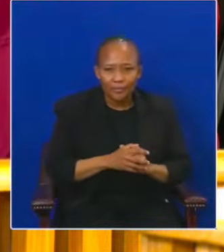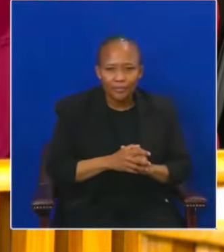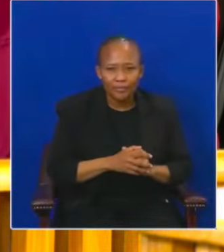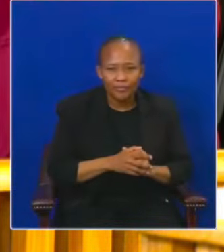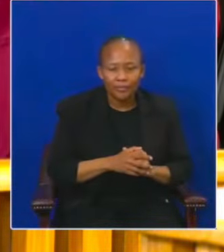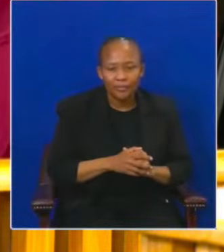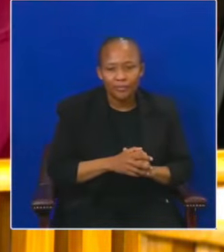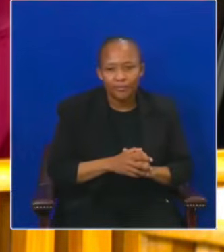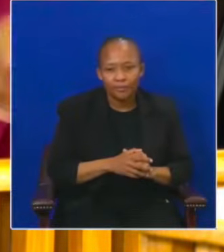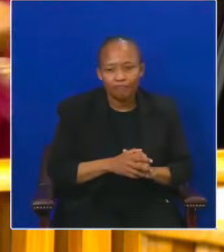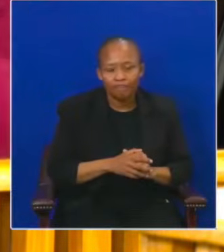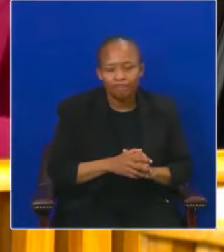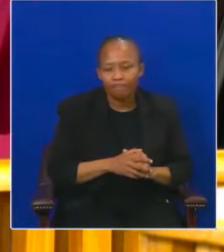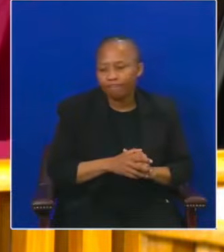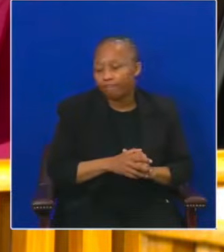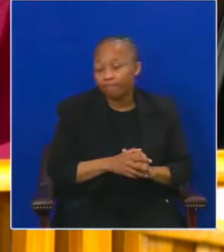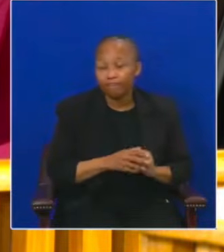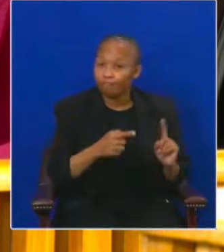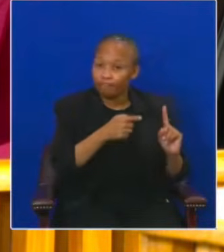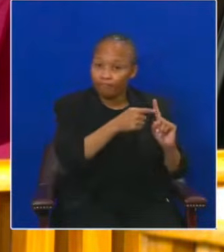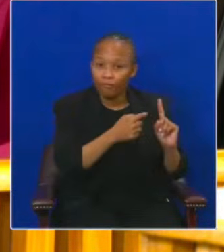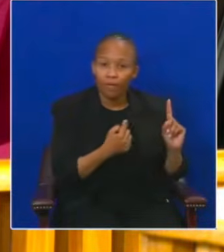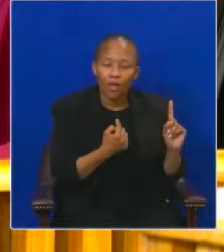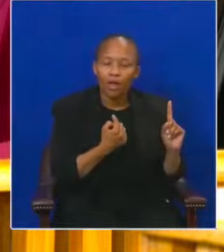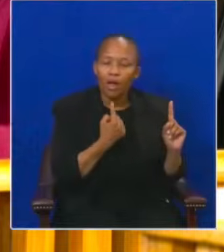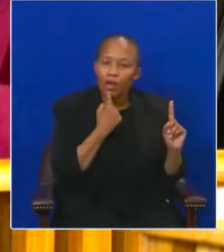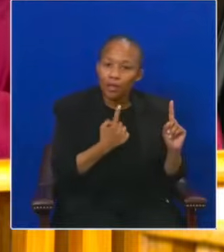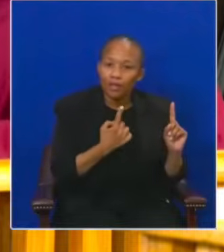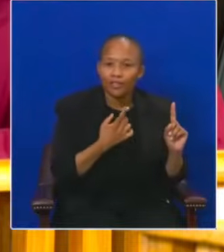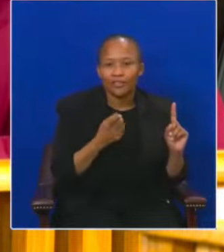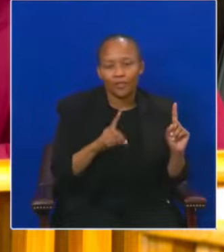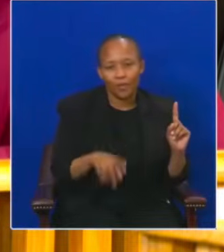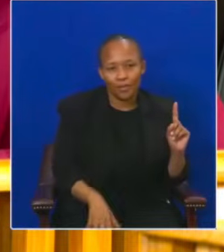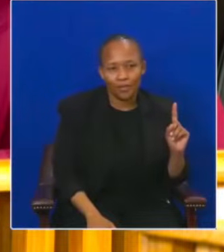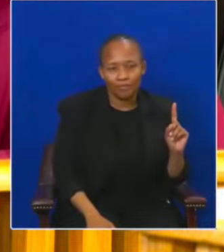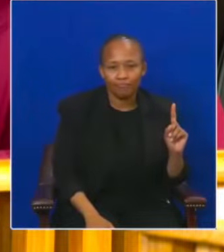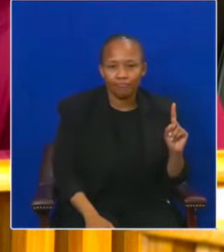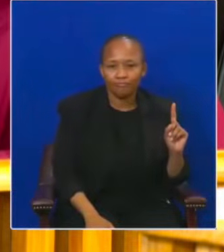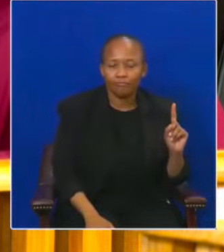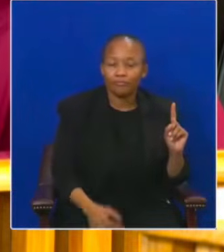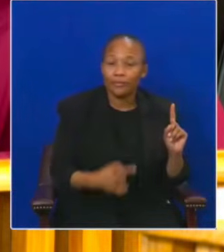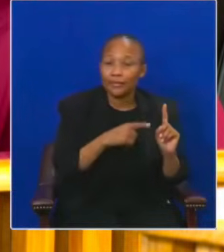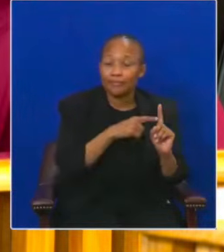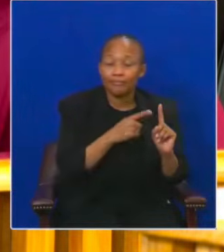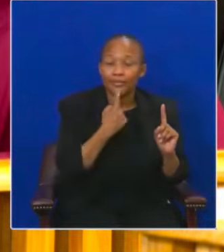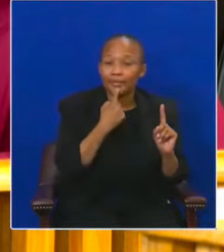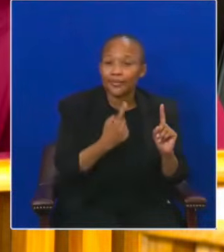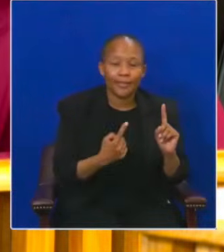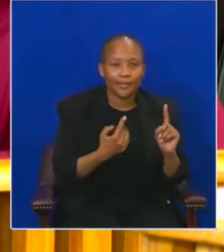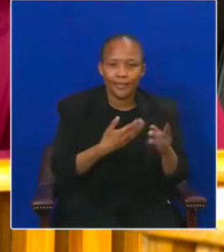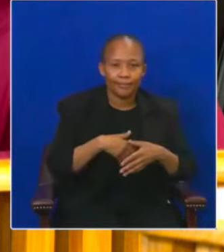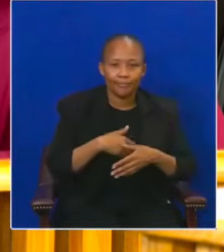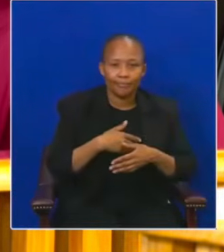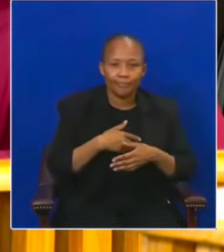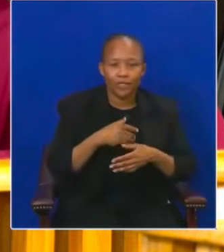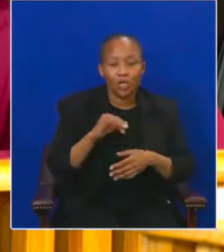Mr. Nhlanhla indicated that he doesn't know where Mr. Bushuka